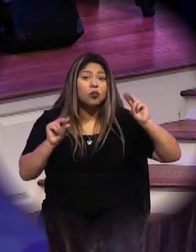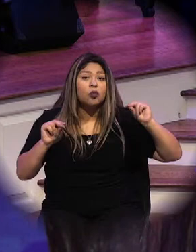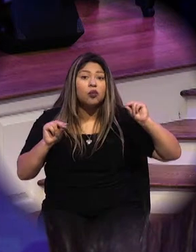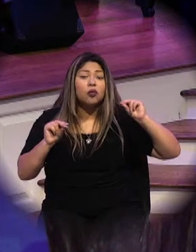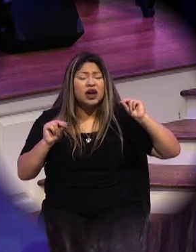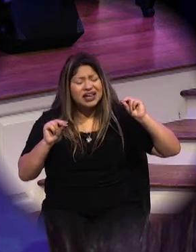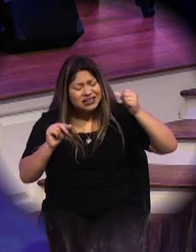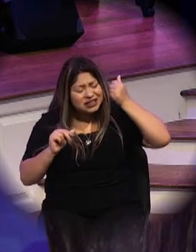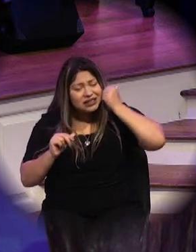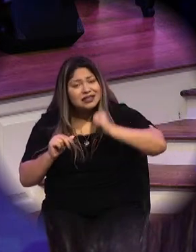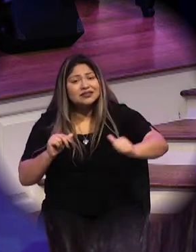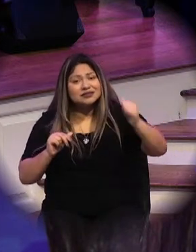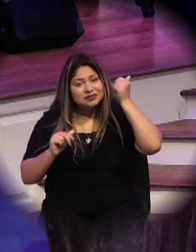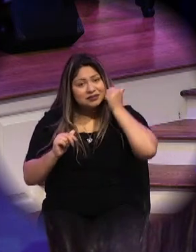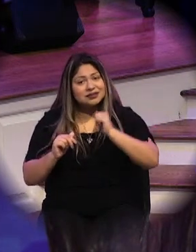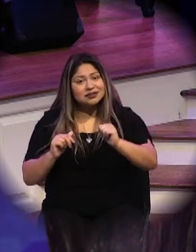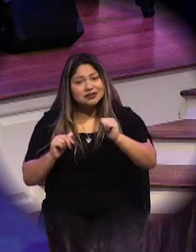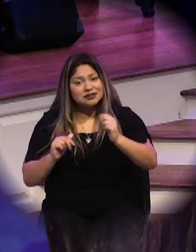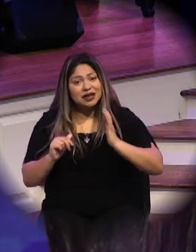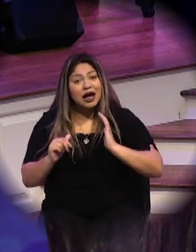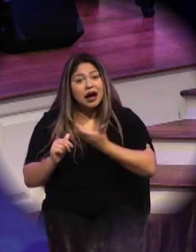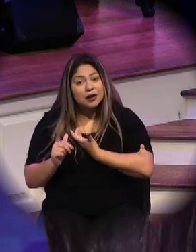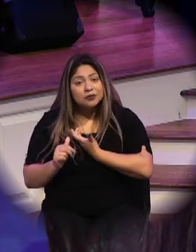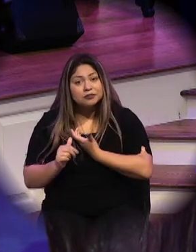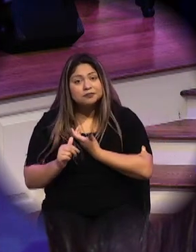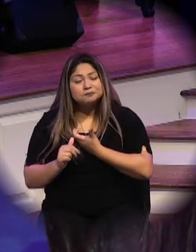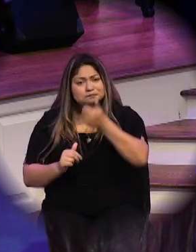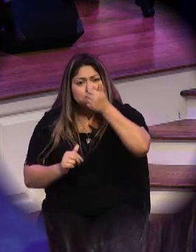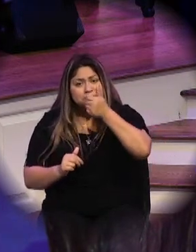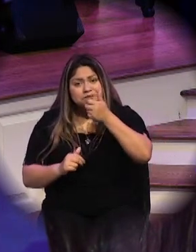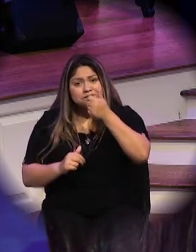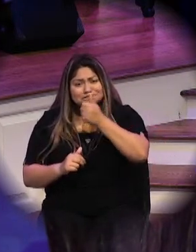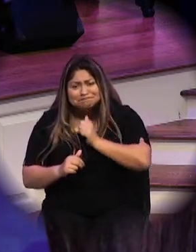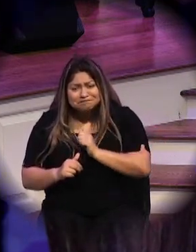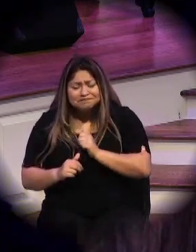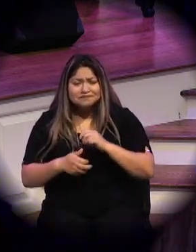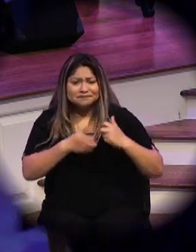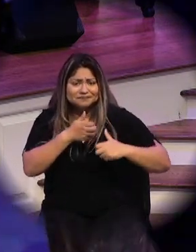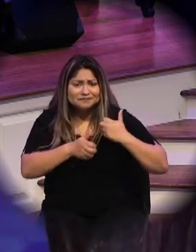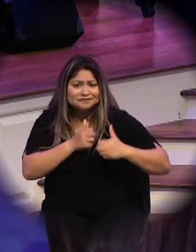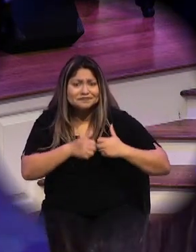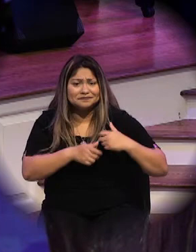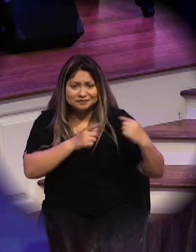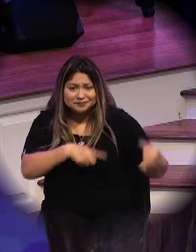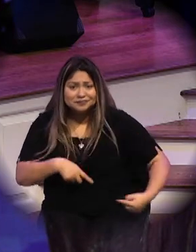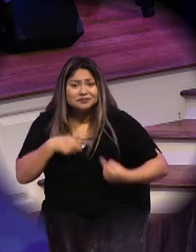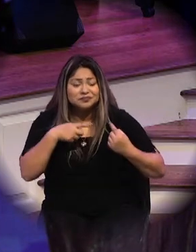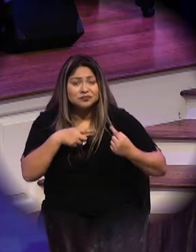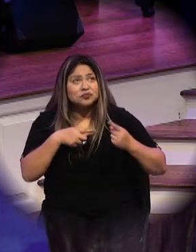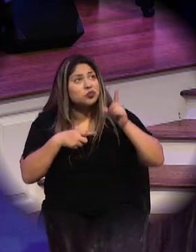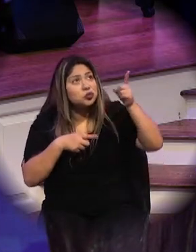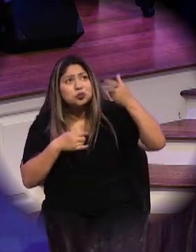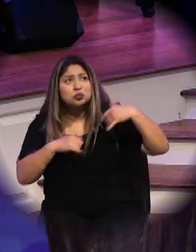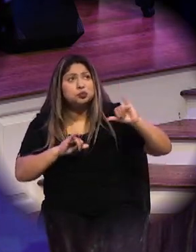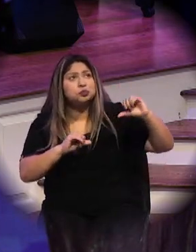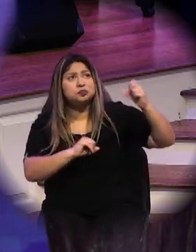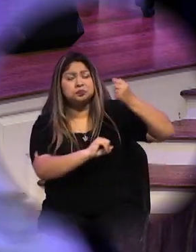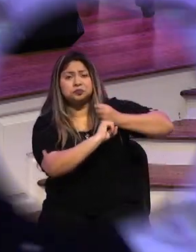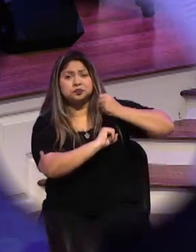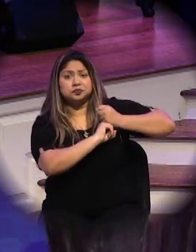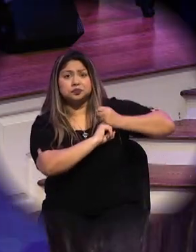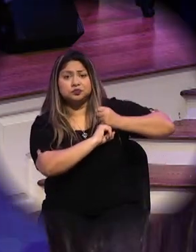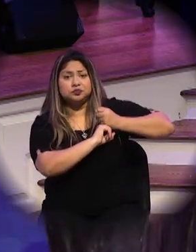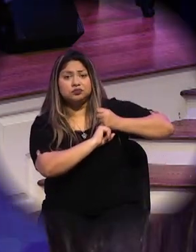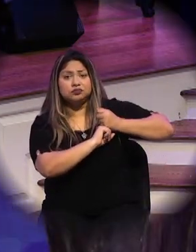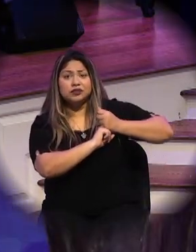how difficult our circumstances, we can know you are a God who is for us. You are a God who is with